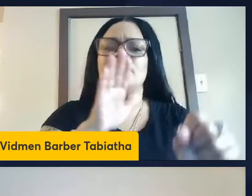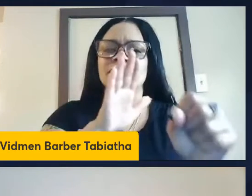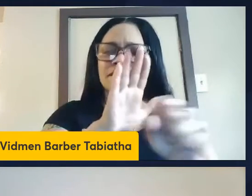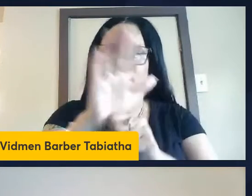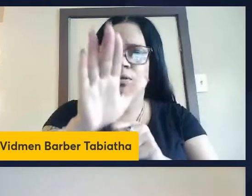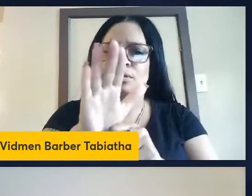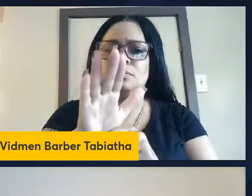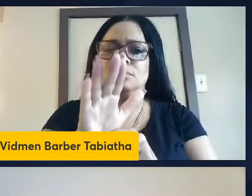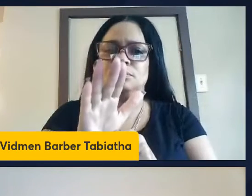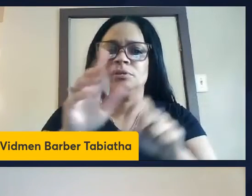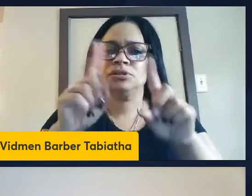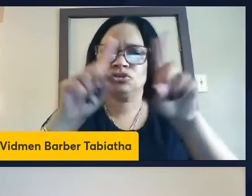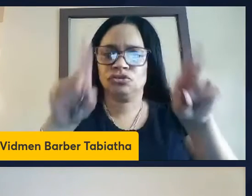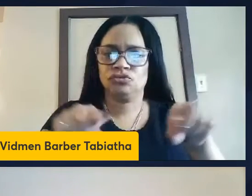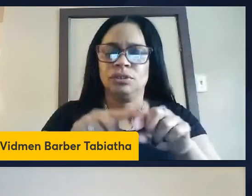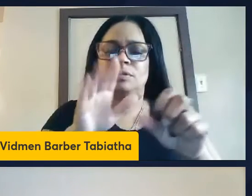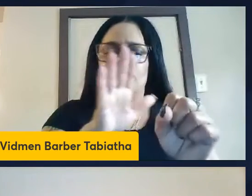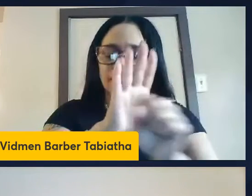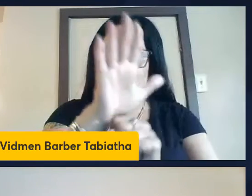Entire screen. Yeah.